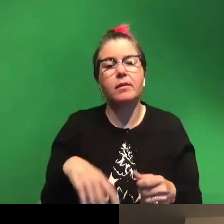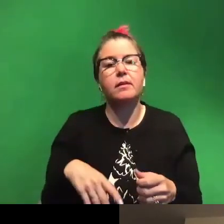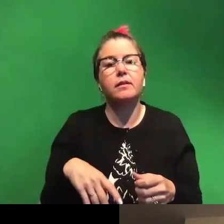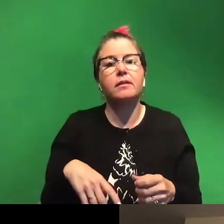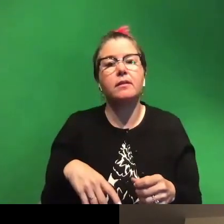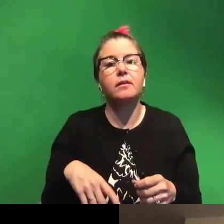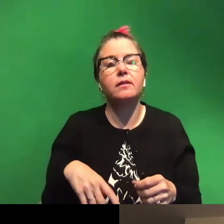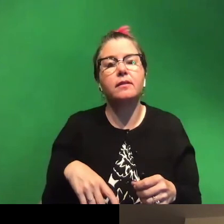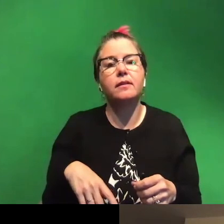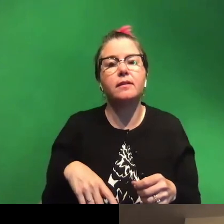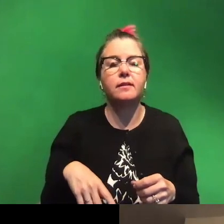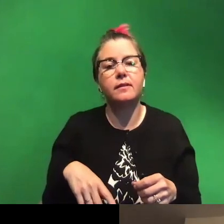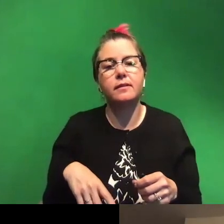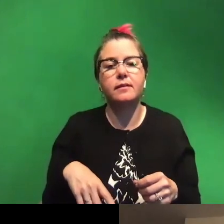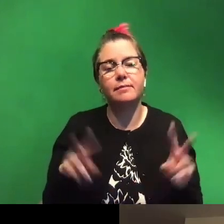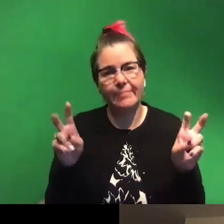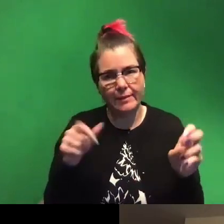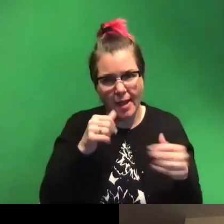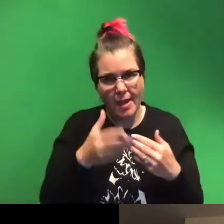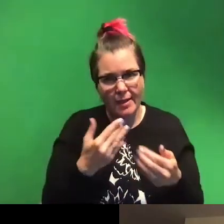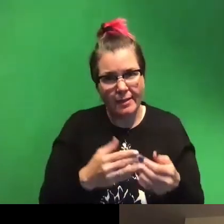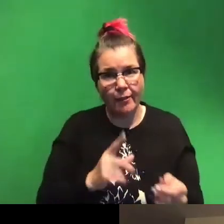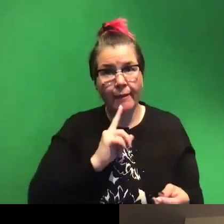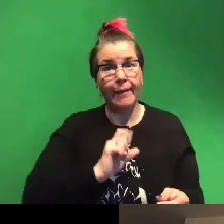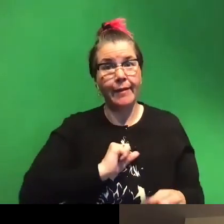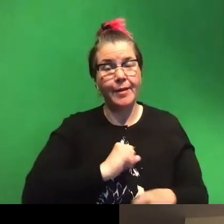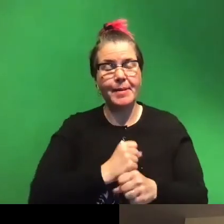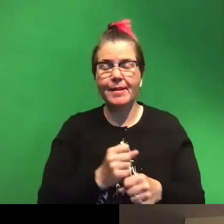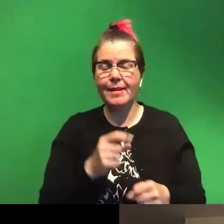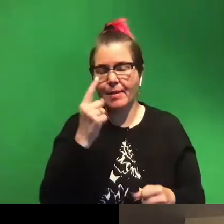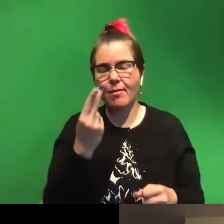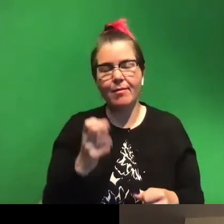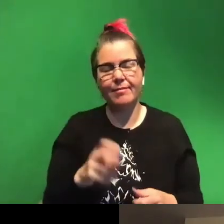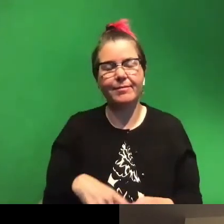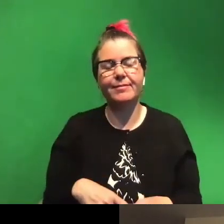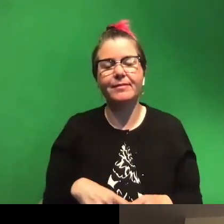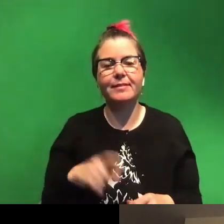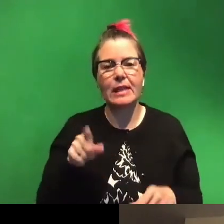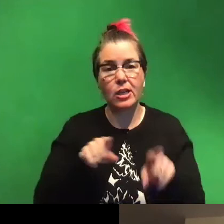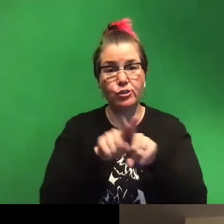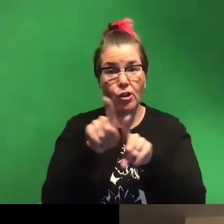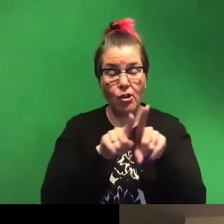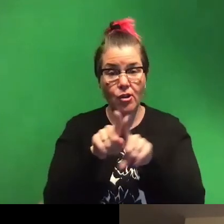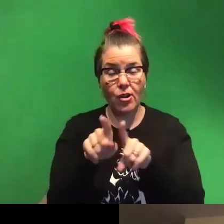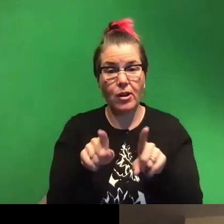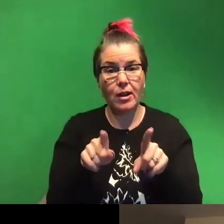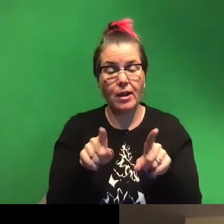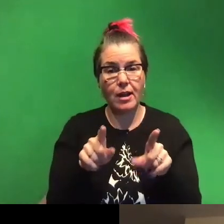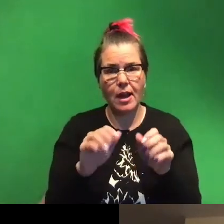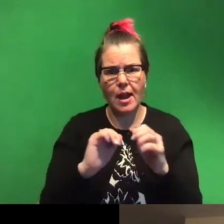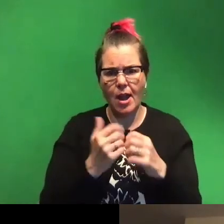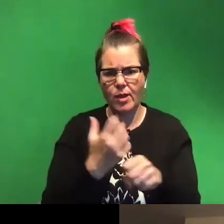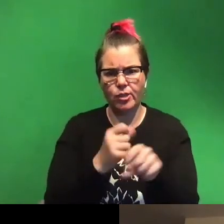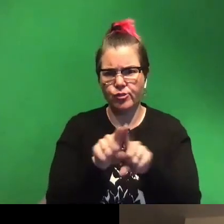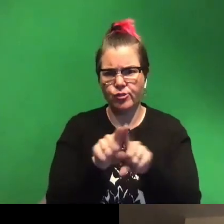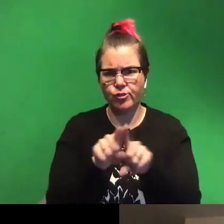quote unquote, because it's like the answer to that is you need a star, and like how can you get a star,